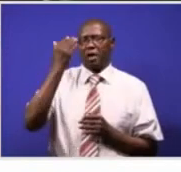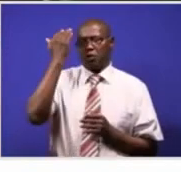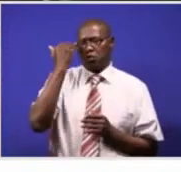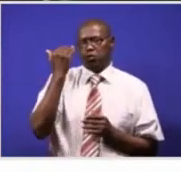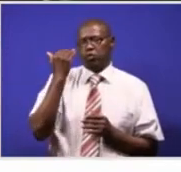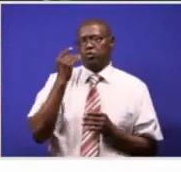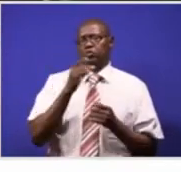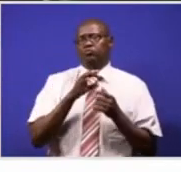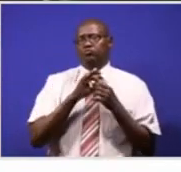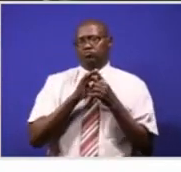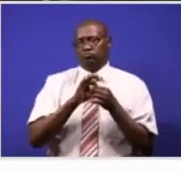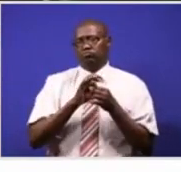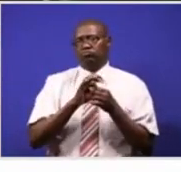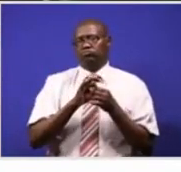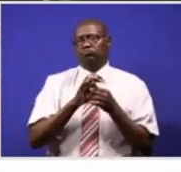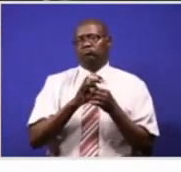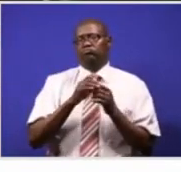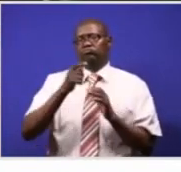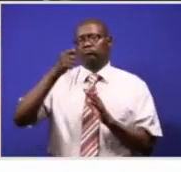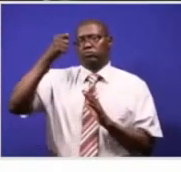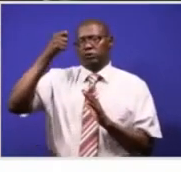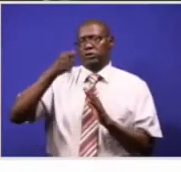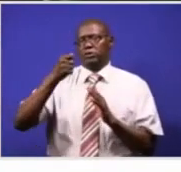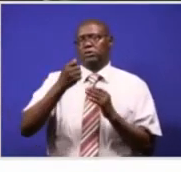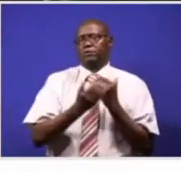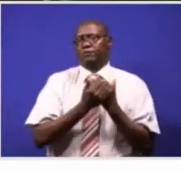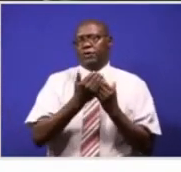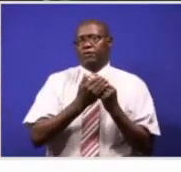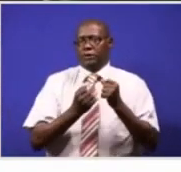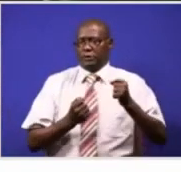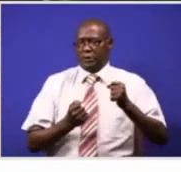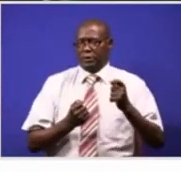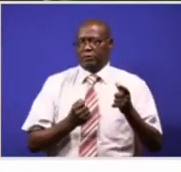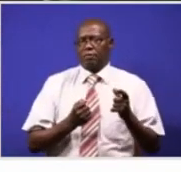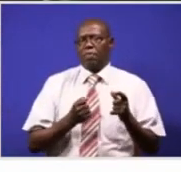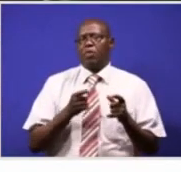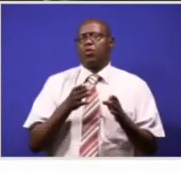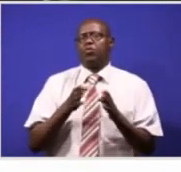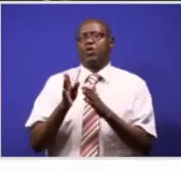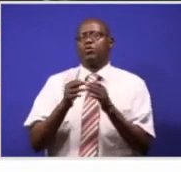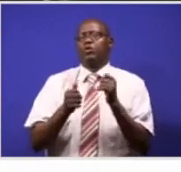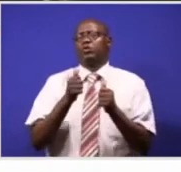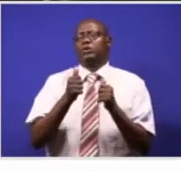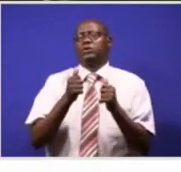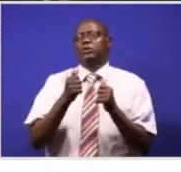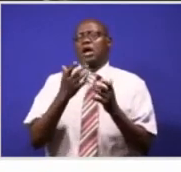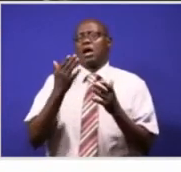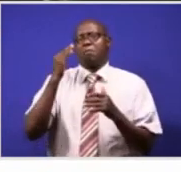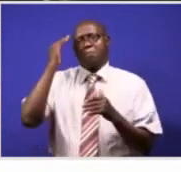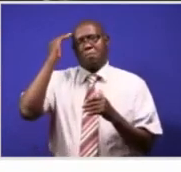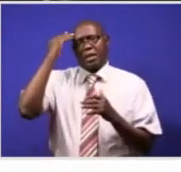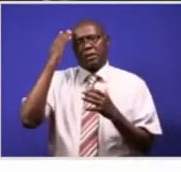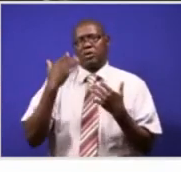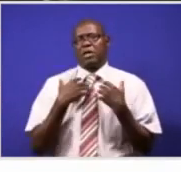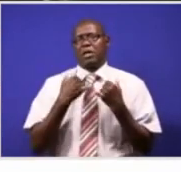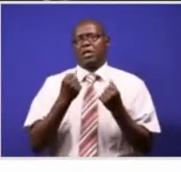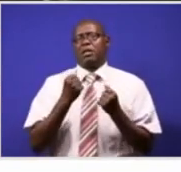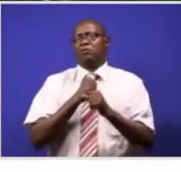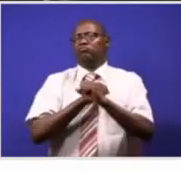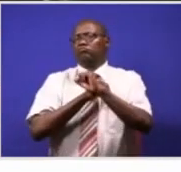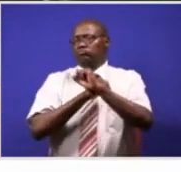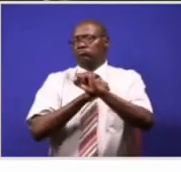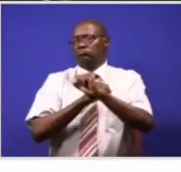of Azimio to go on with the weekly protests, what are some of the ways in which one can maybe safeguard their mental health during these